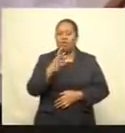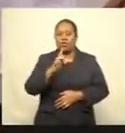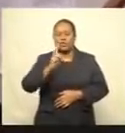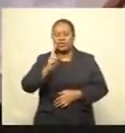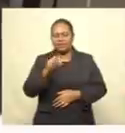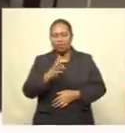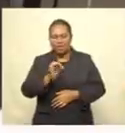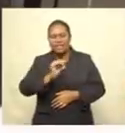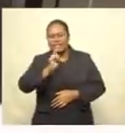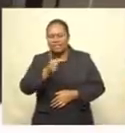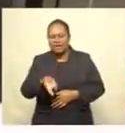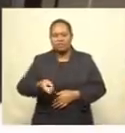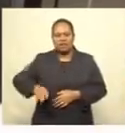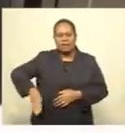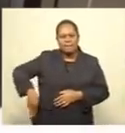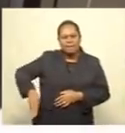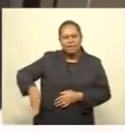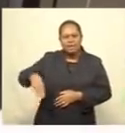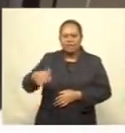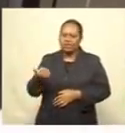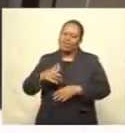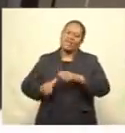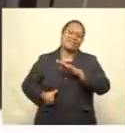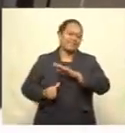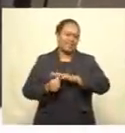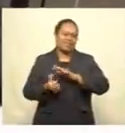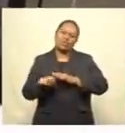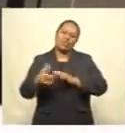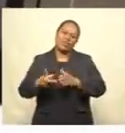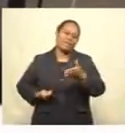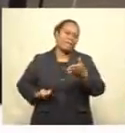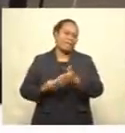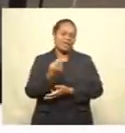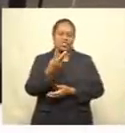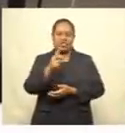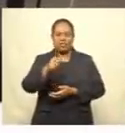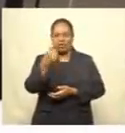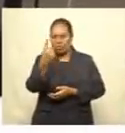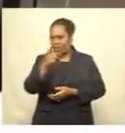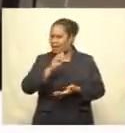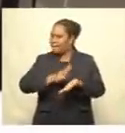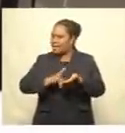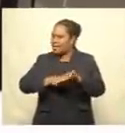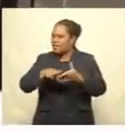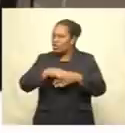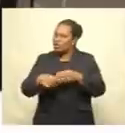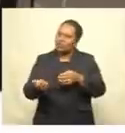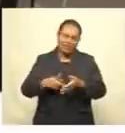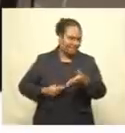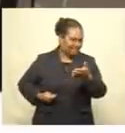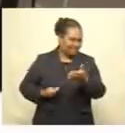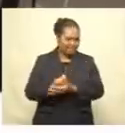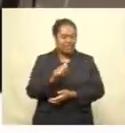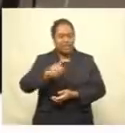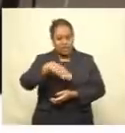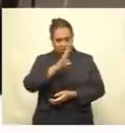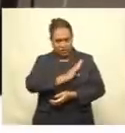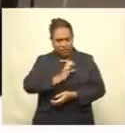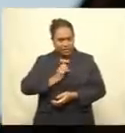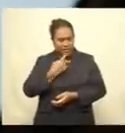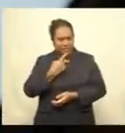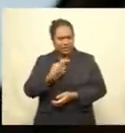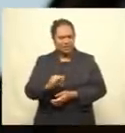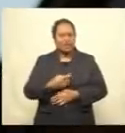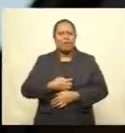14,600 members have accessed this relief and have been paid $3.1 million. The acting chief executive says more than